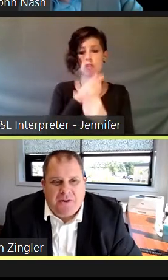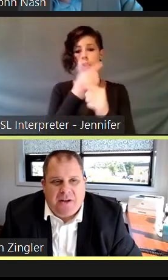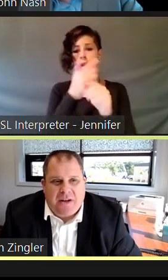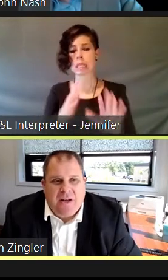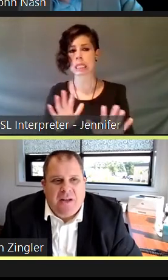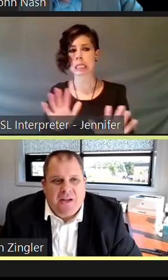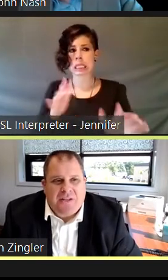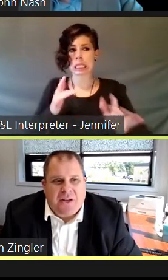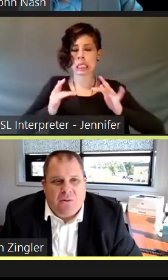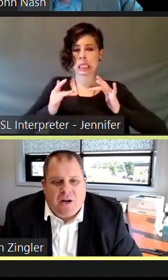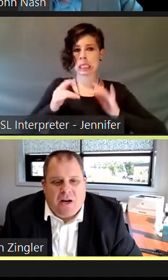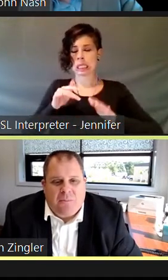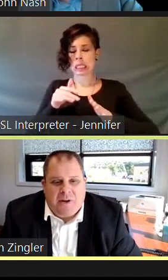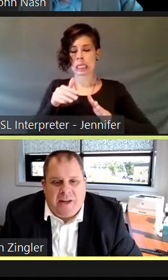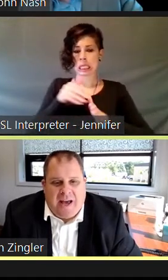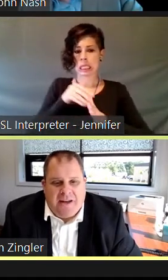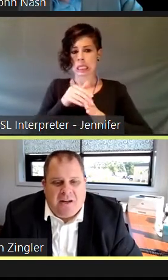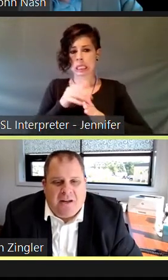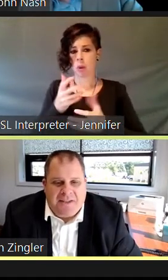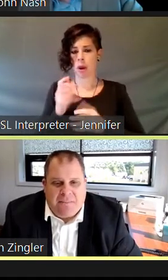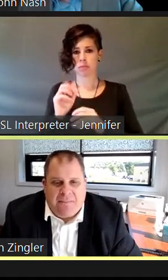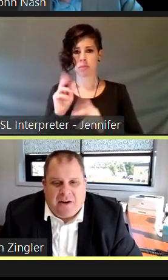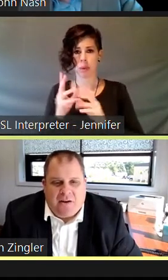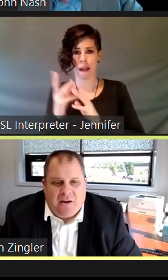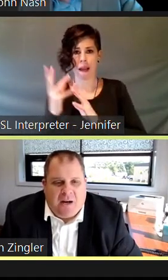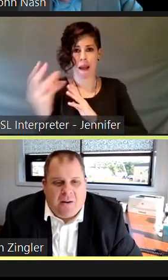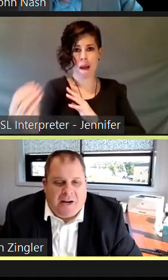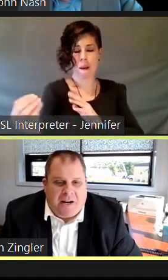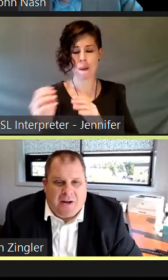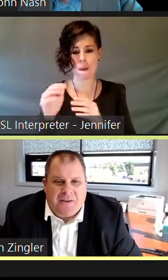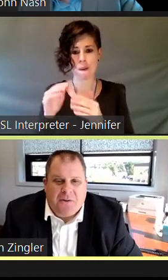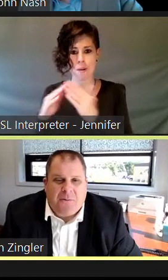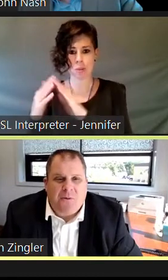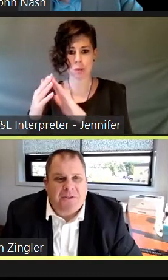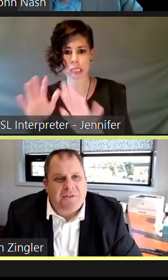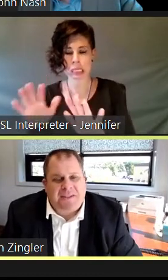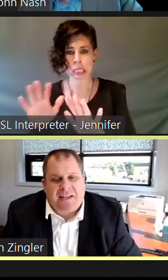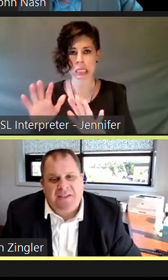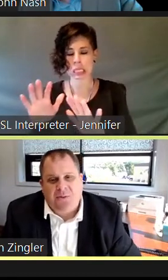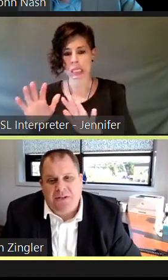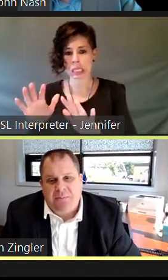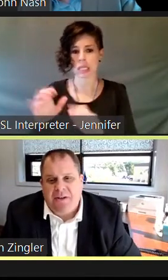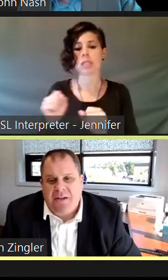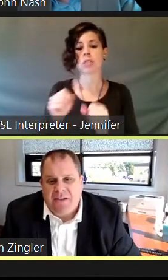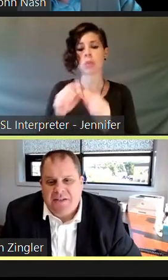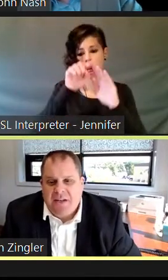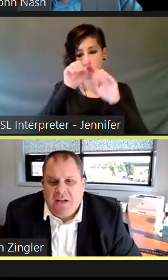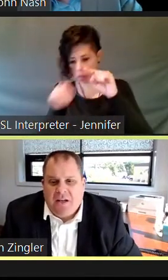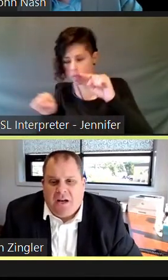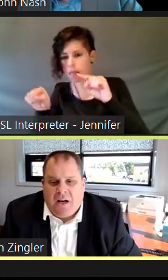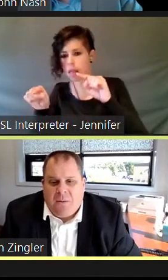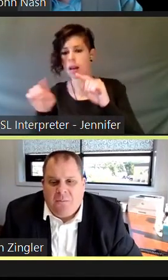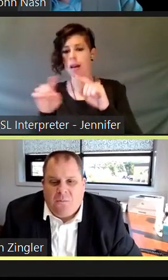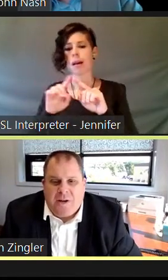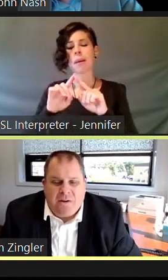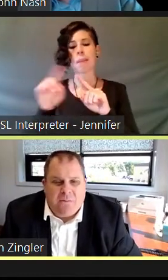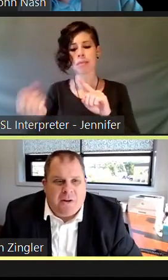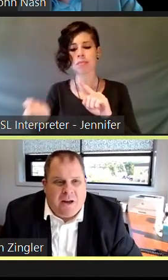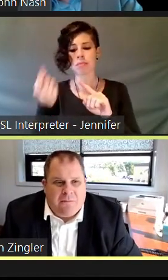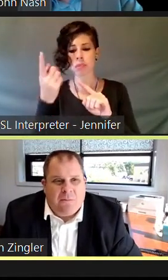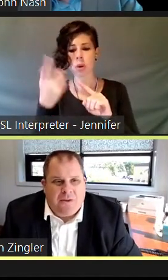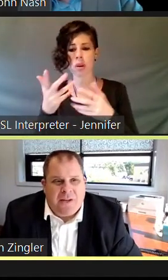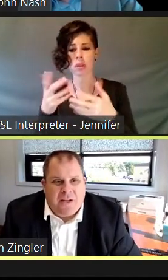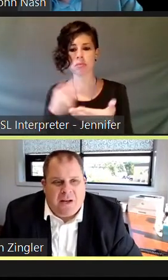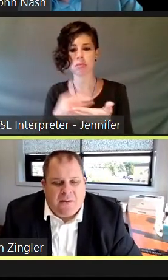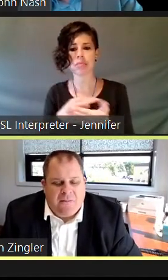the community. So we had a dip there. But I wanted to go through some success stories, because we